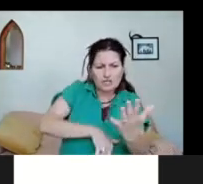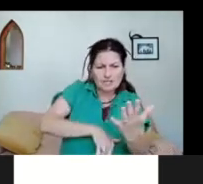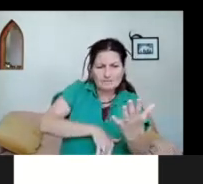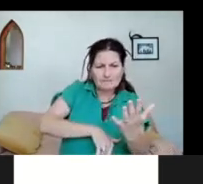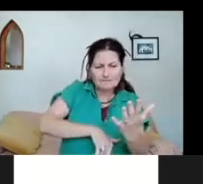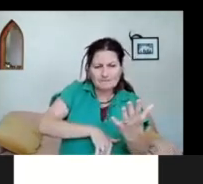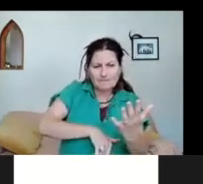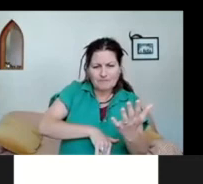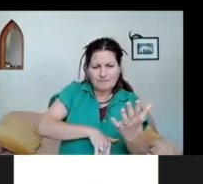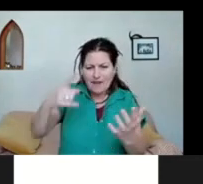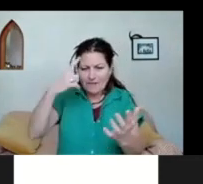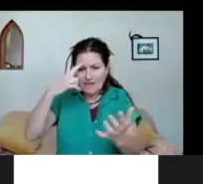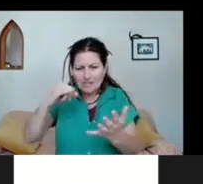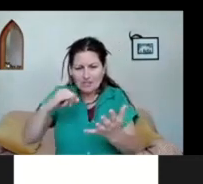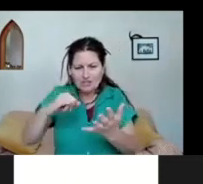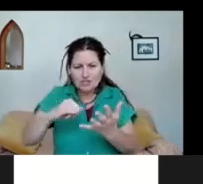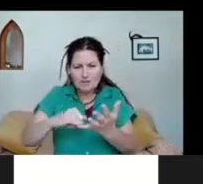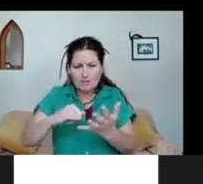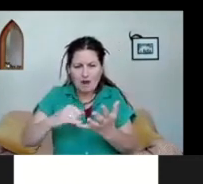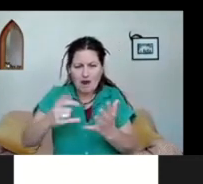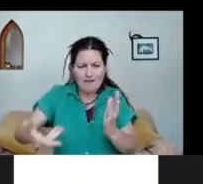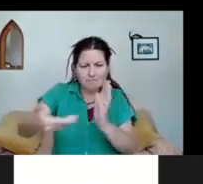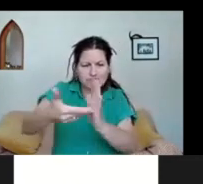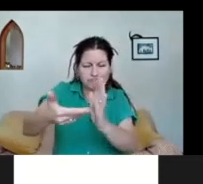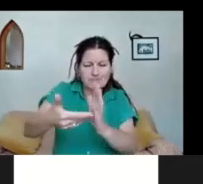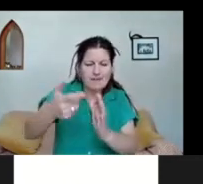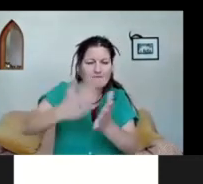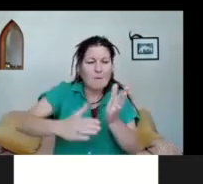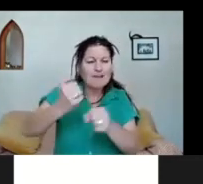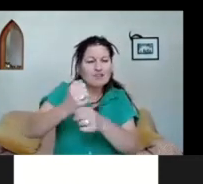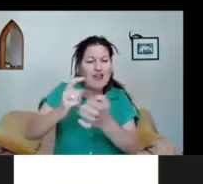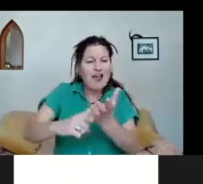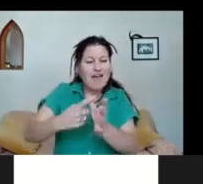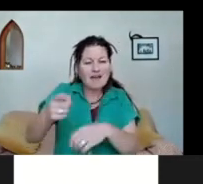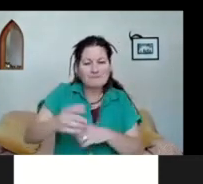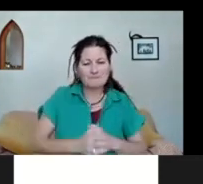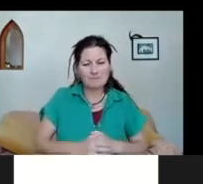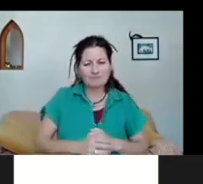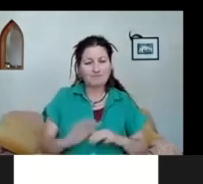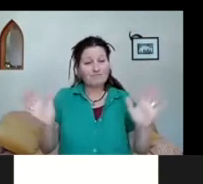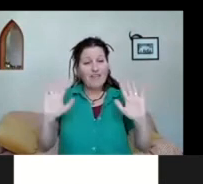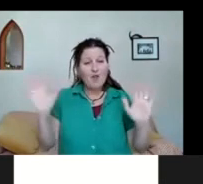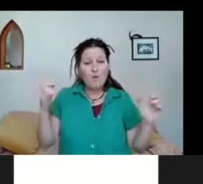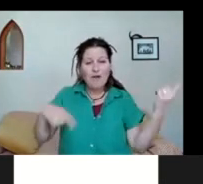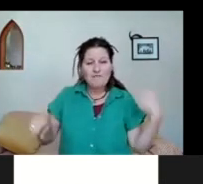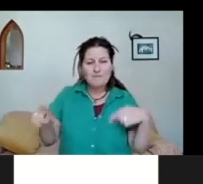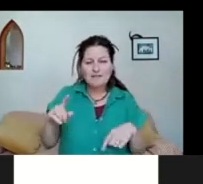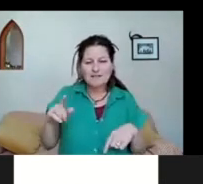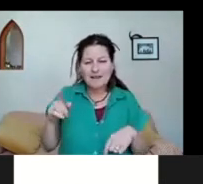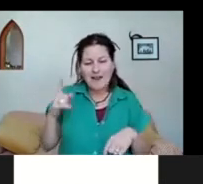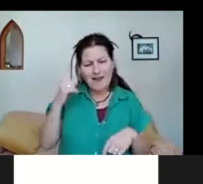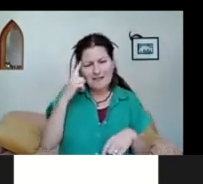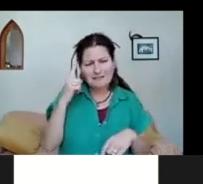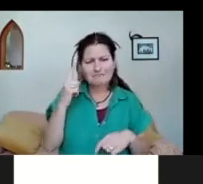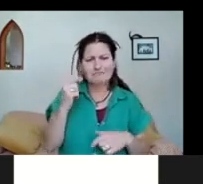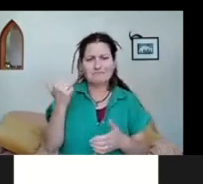is coming in on that. Our colleague Shipra from GLA. Oh, okay. Hi everyone. No, just I think that's a